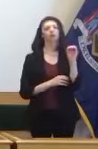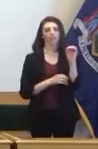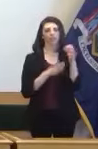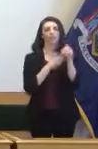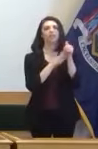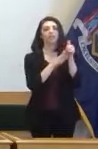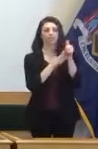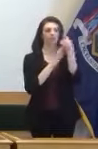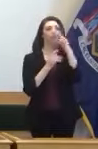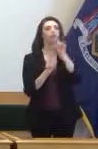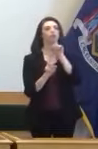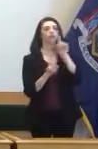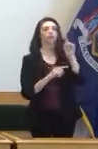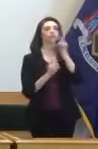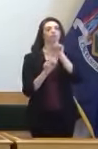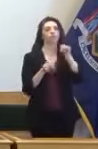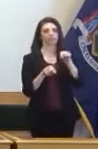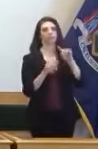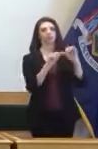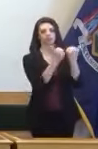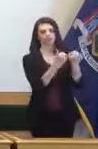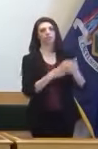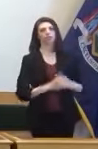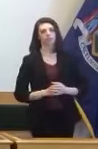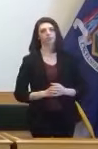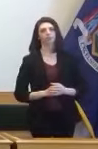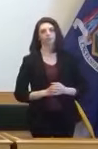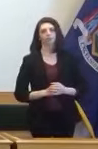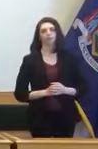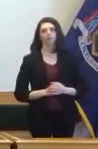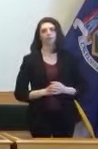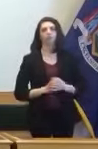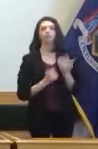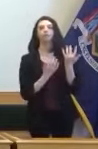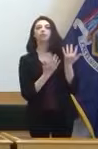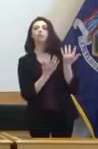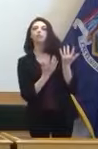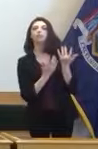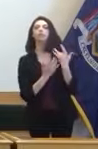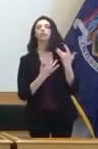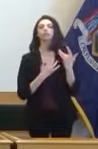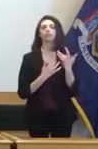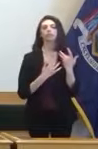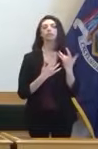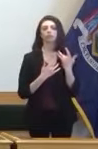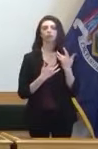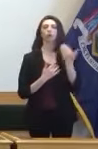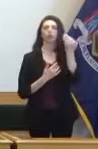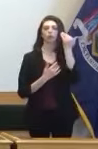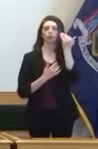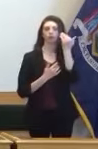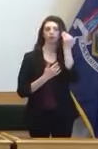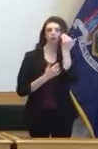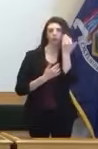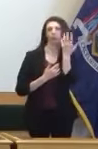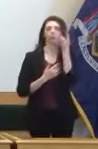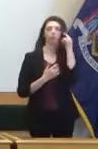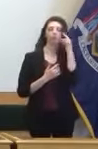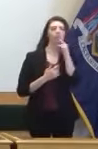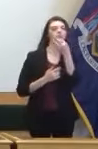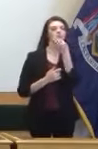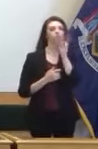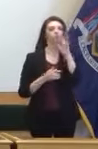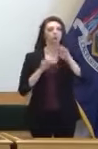response agency in this incident. In anticipation that Oswego County will eventually be touched by coronavirus, our departments,